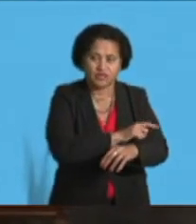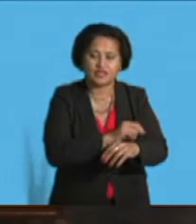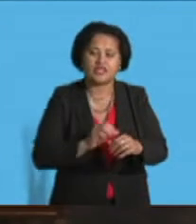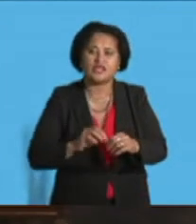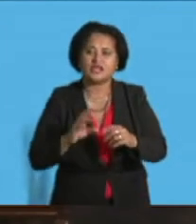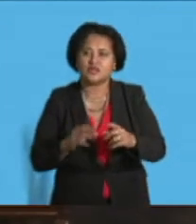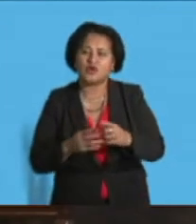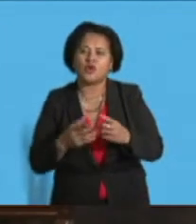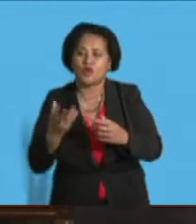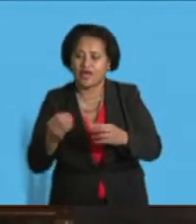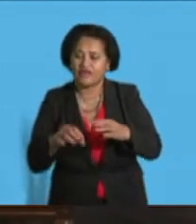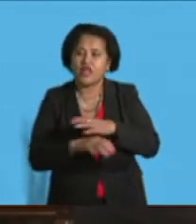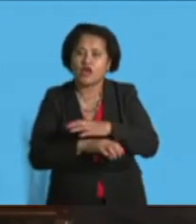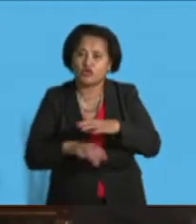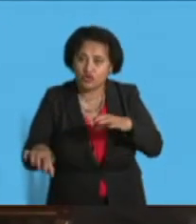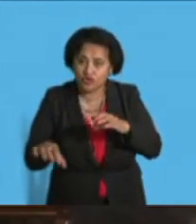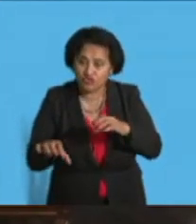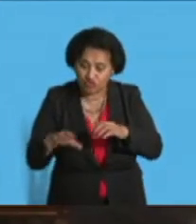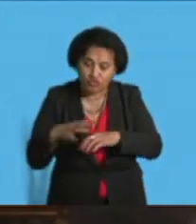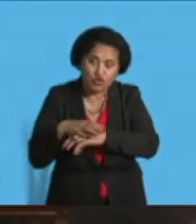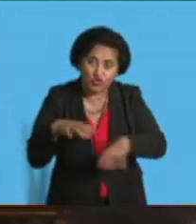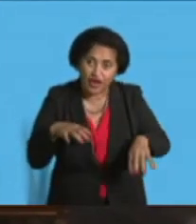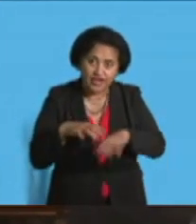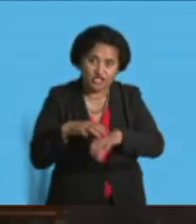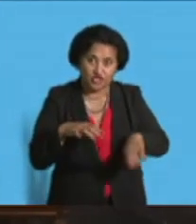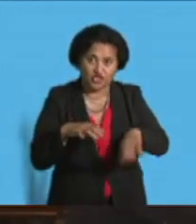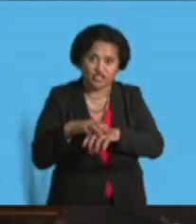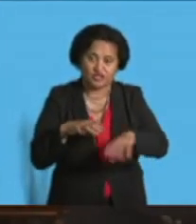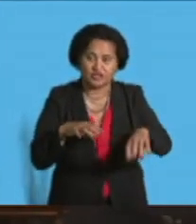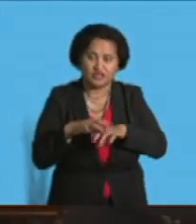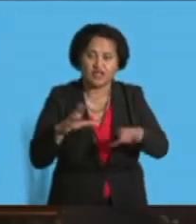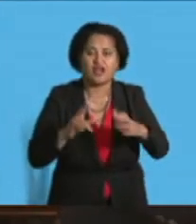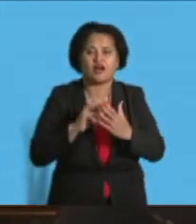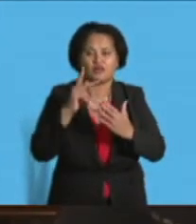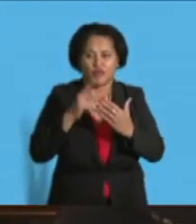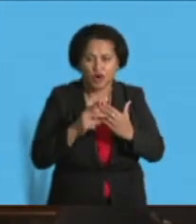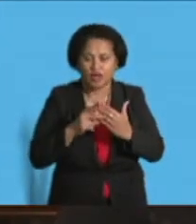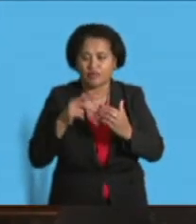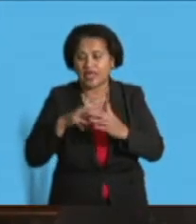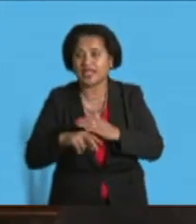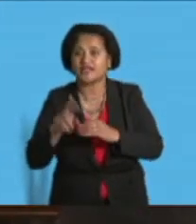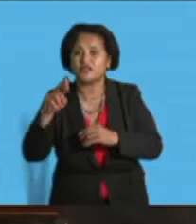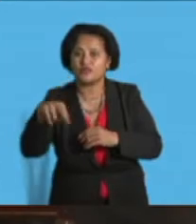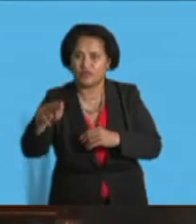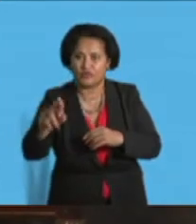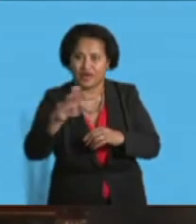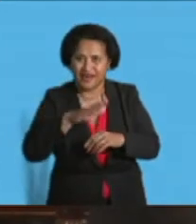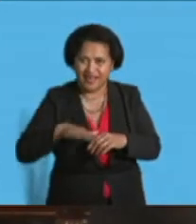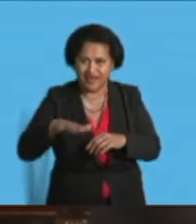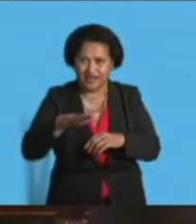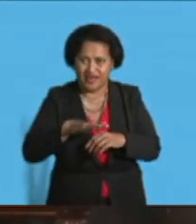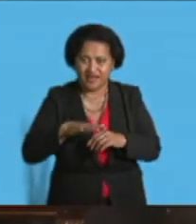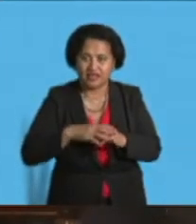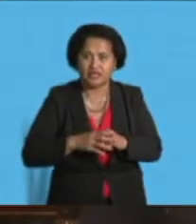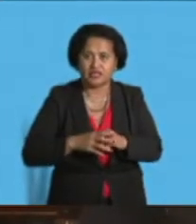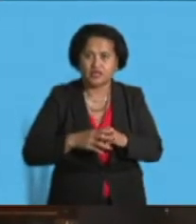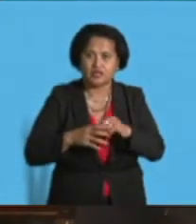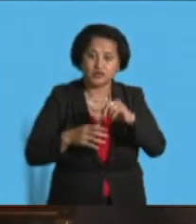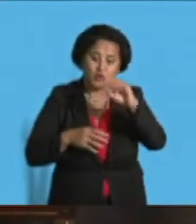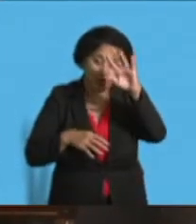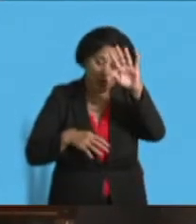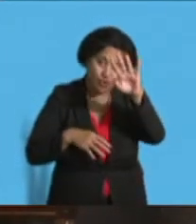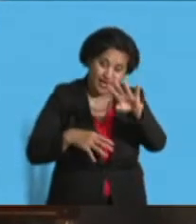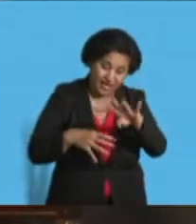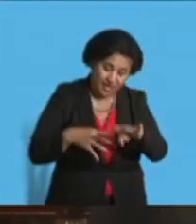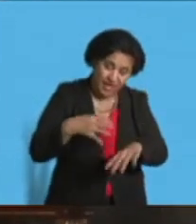9. Drainage for rural residential and areas program, Madam Speaker. Madam Speaker, the last 4 of the above were